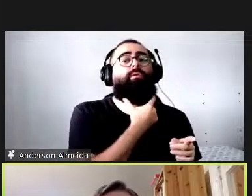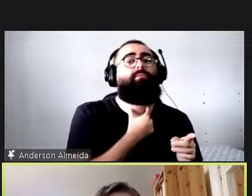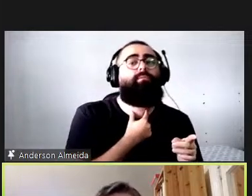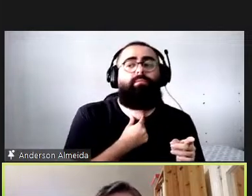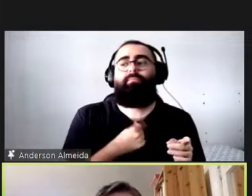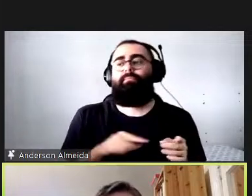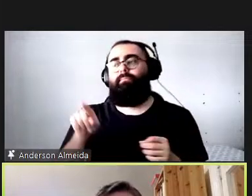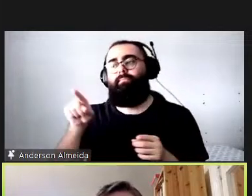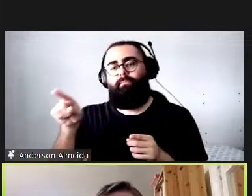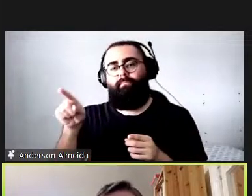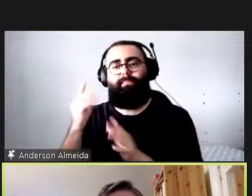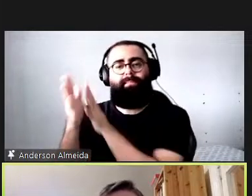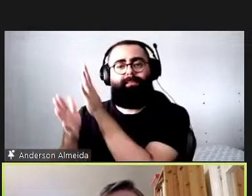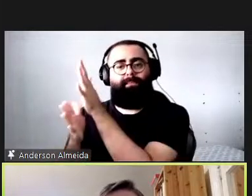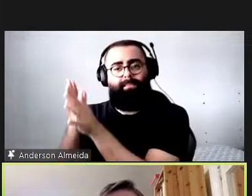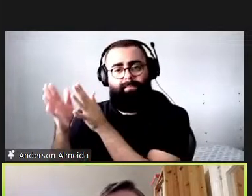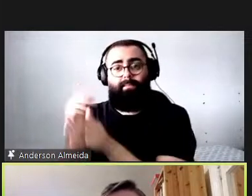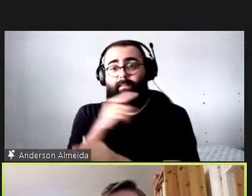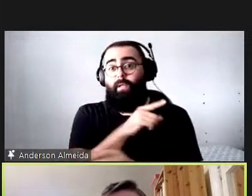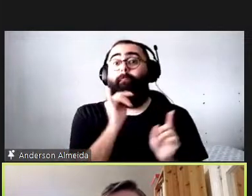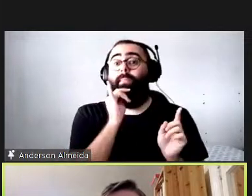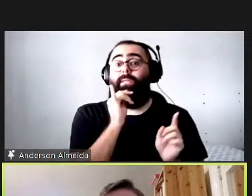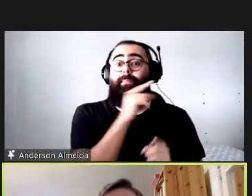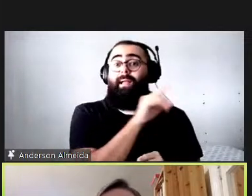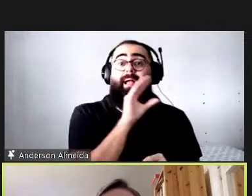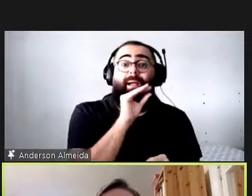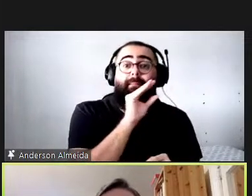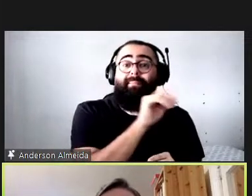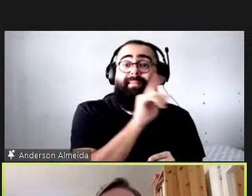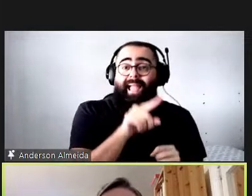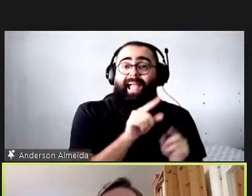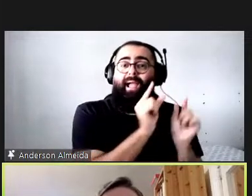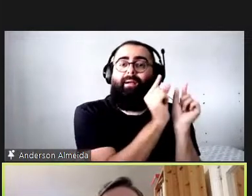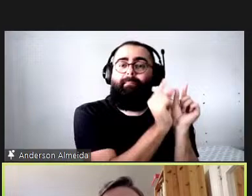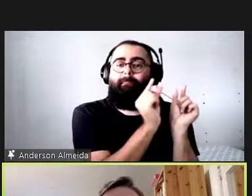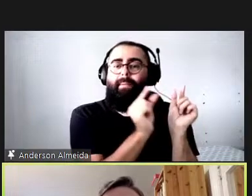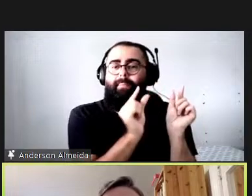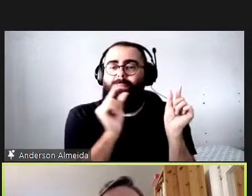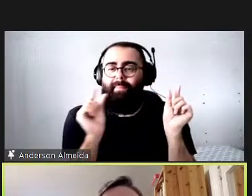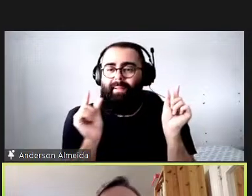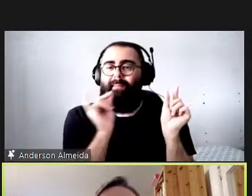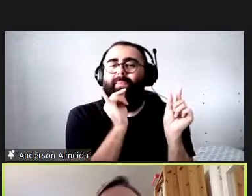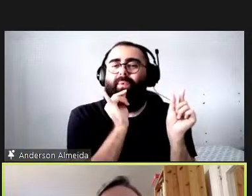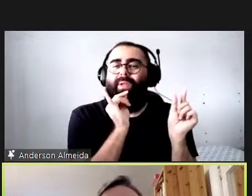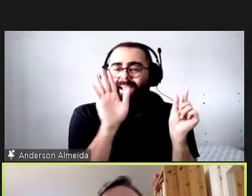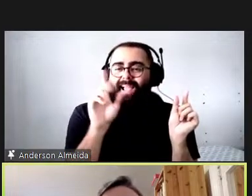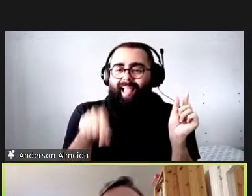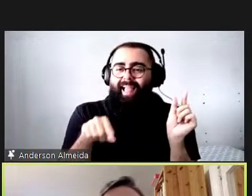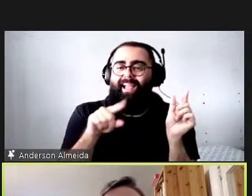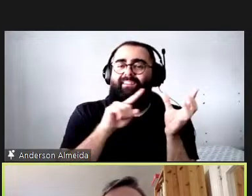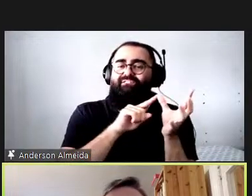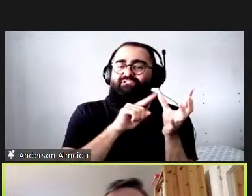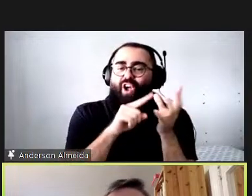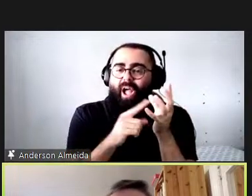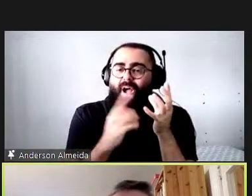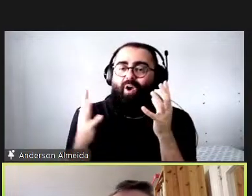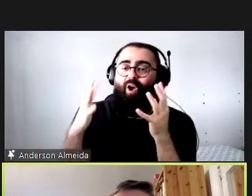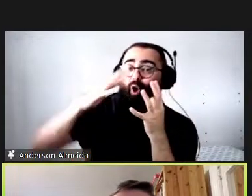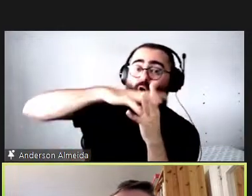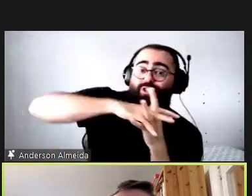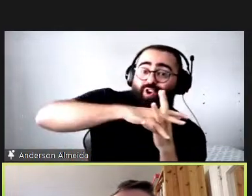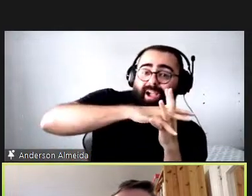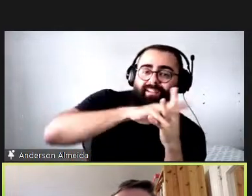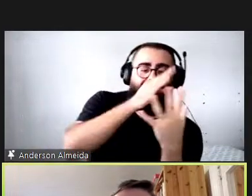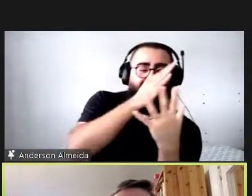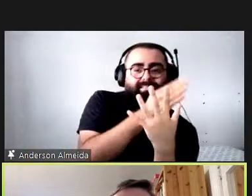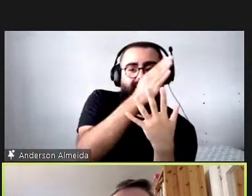segmental structure, in the case of speech, putting together consonants and vowels and syllables, and a separate set